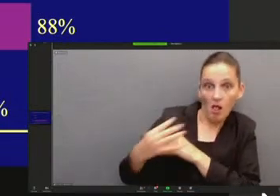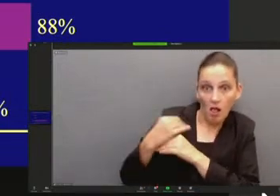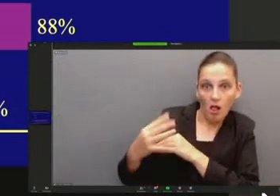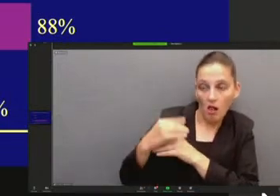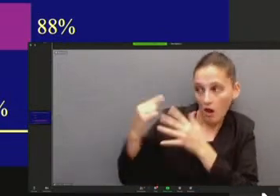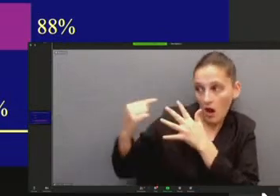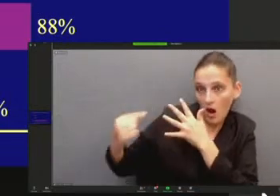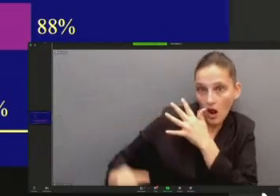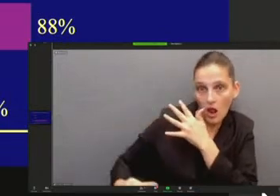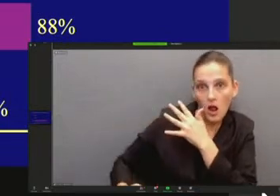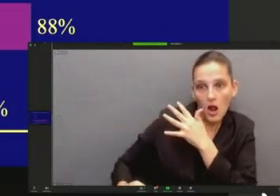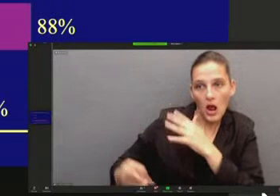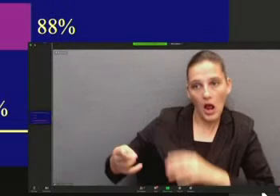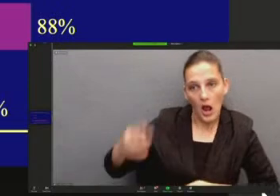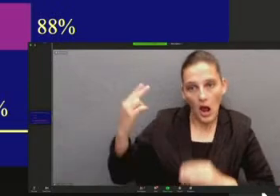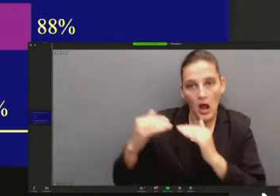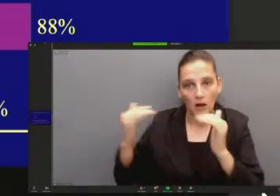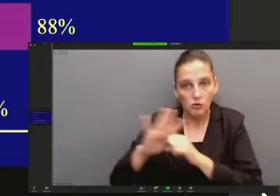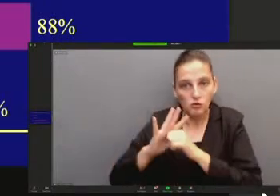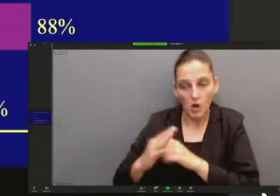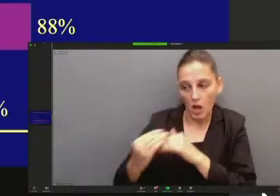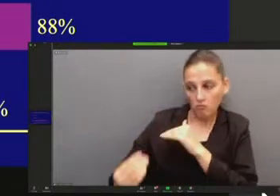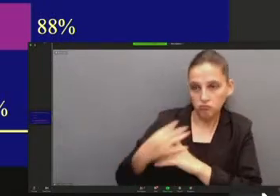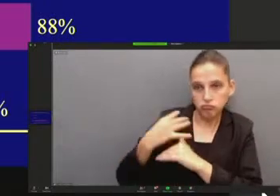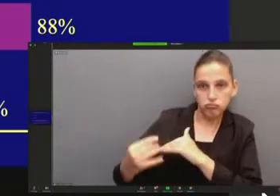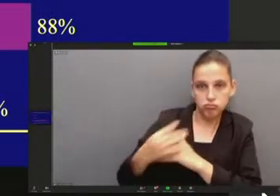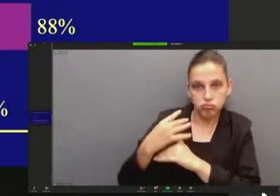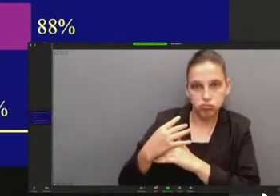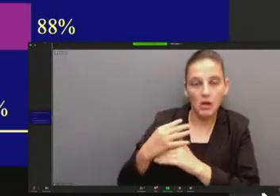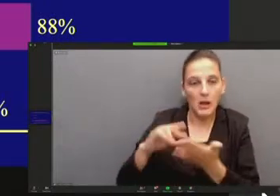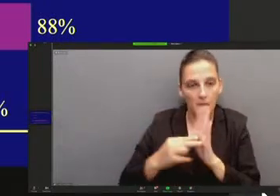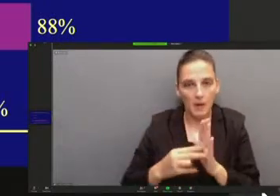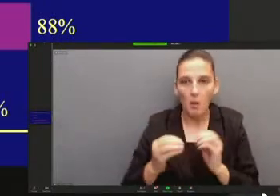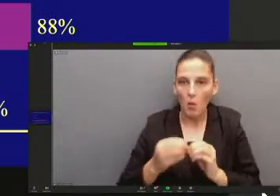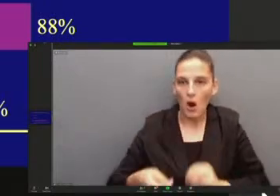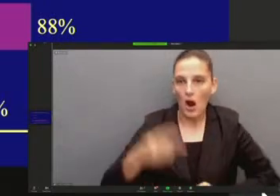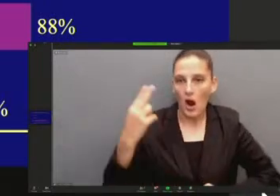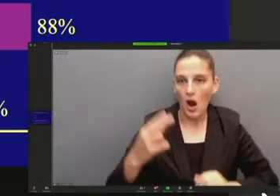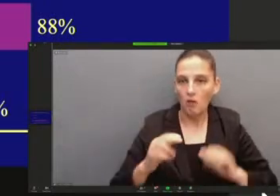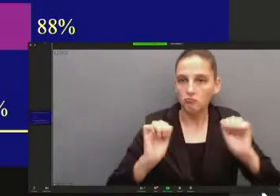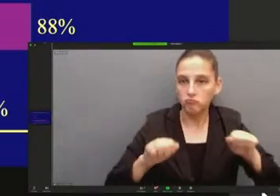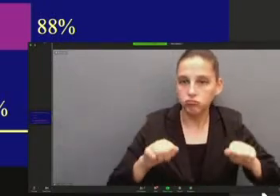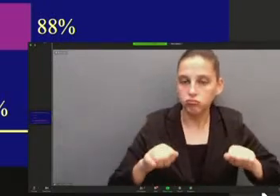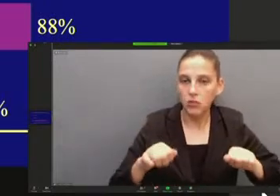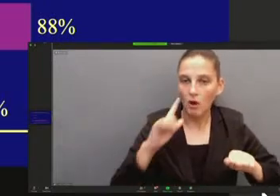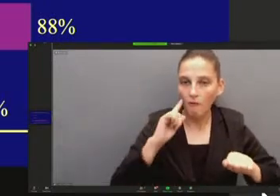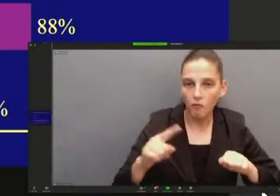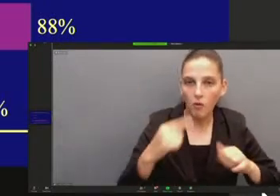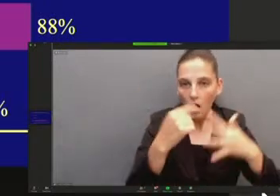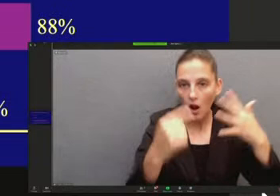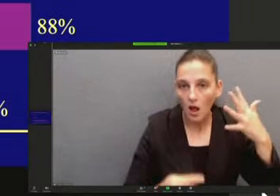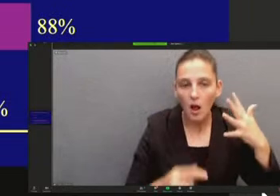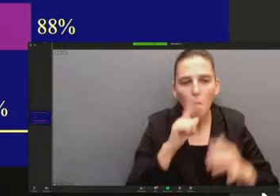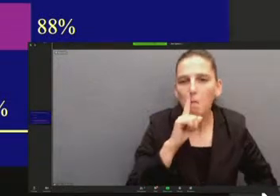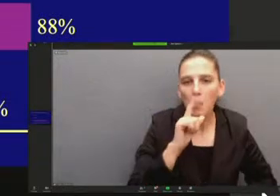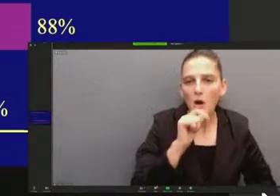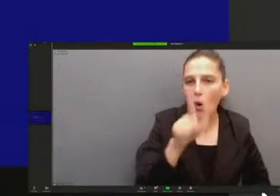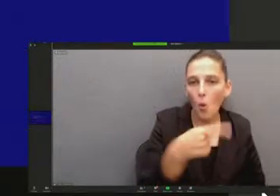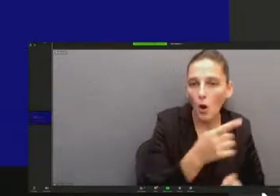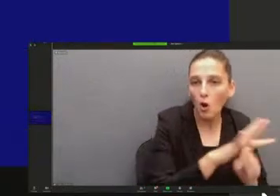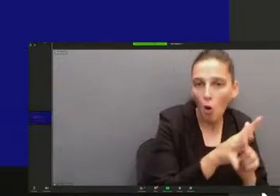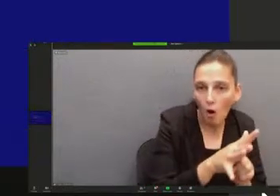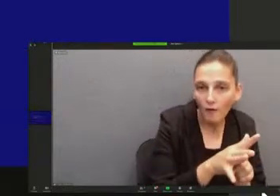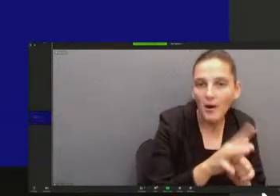that higher levels of stress predicts putting individuals at risk, not just for COVID-19, but for a broad range of other